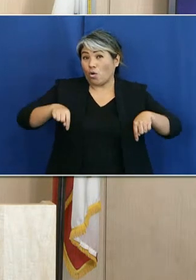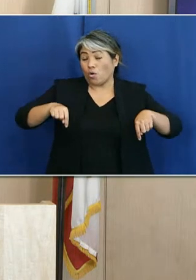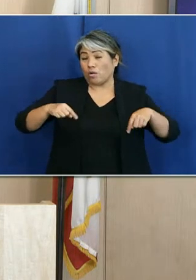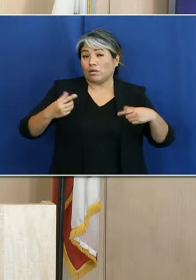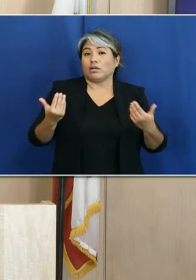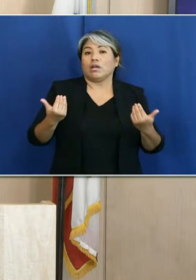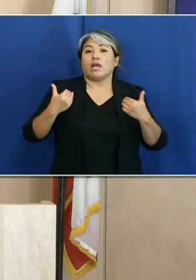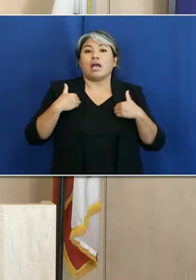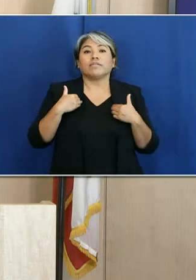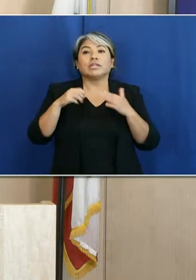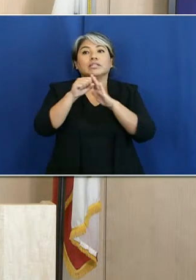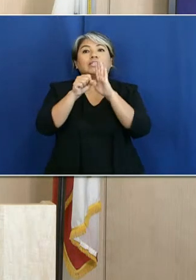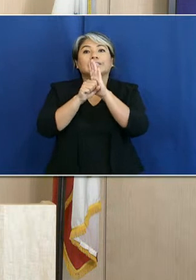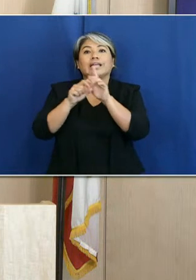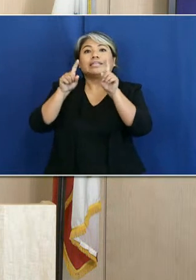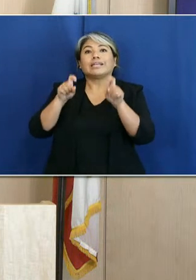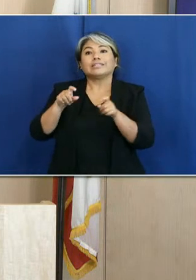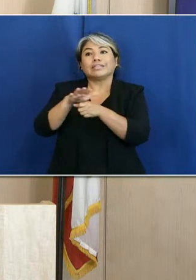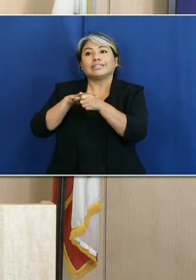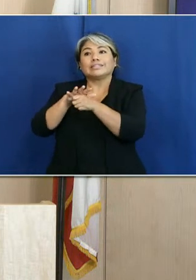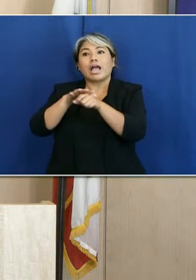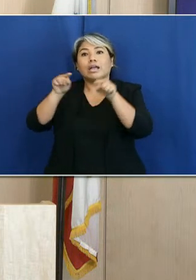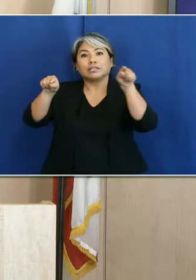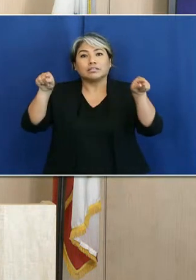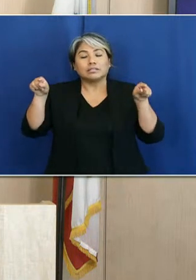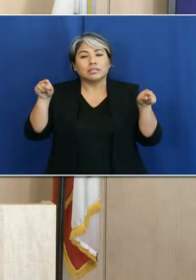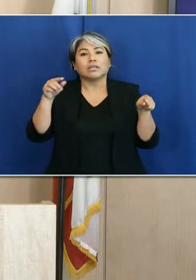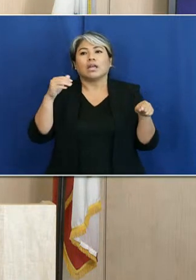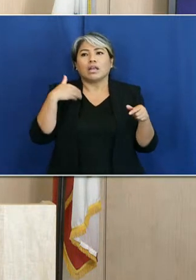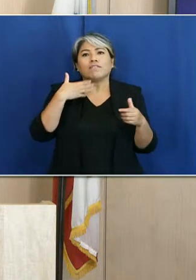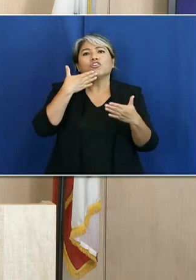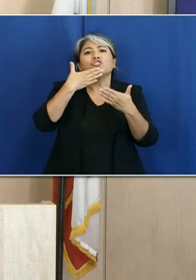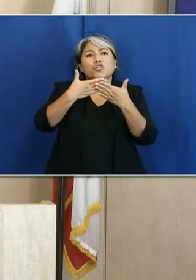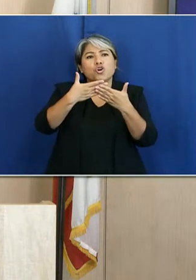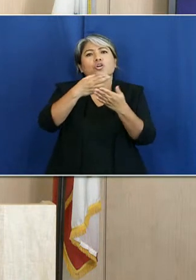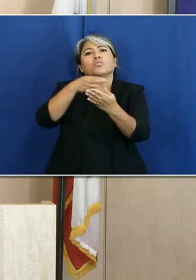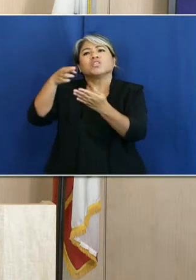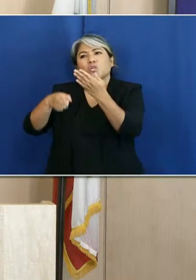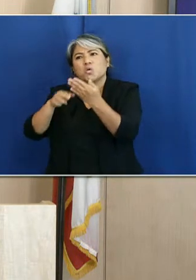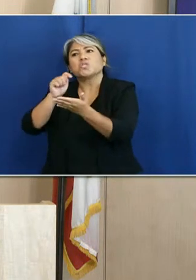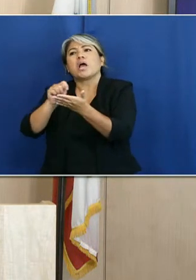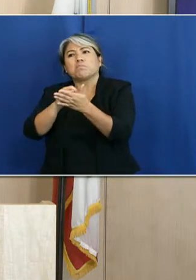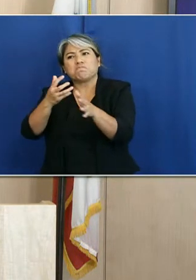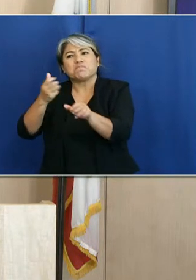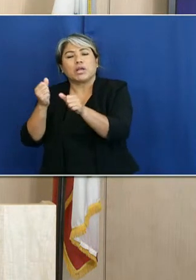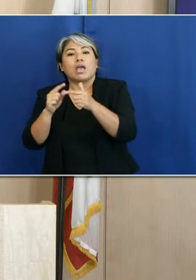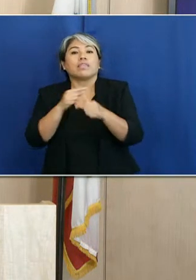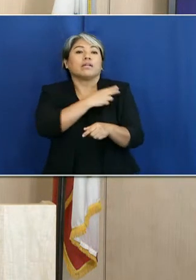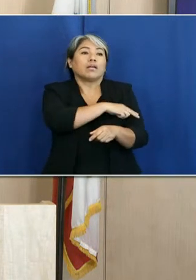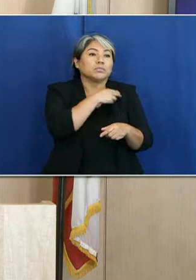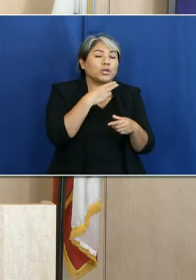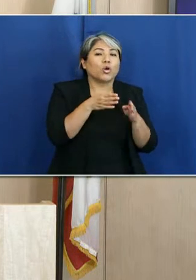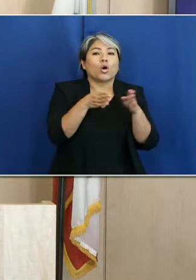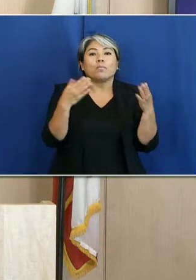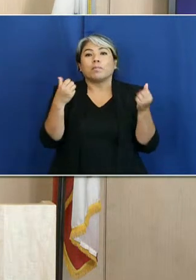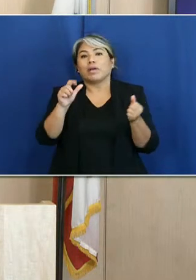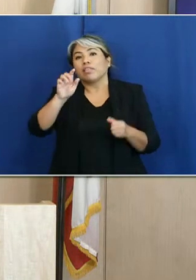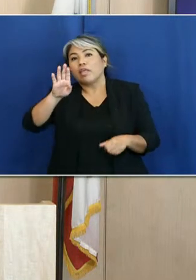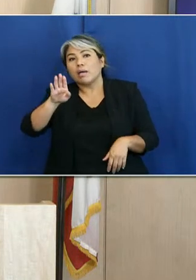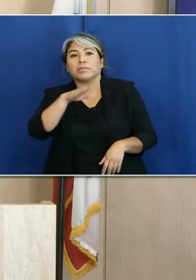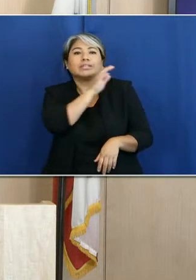of having our state testing sites having a relatively good turnaround time, and then our hospitals, our public health lab, our